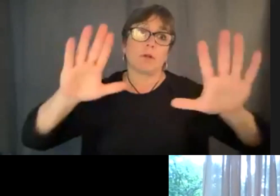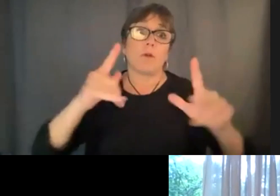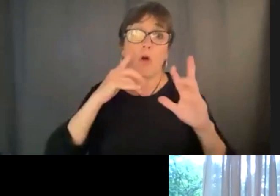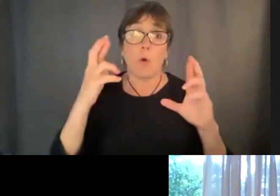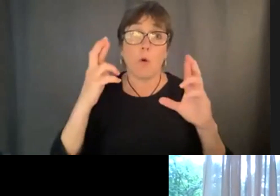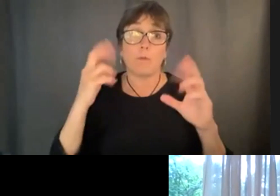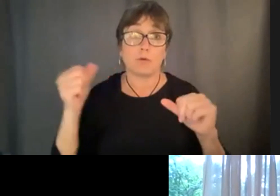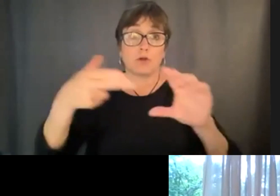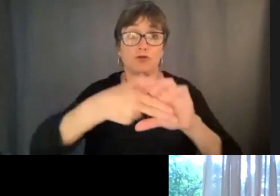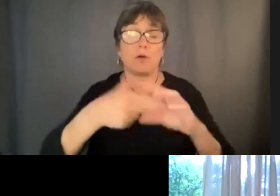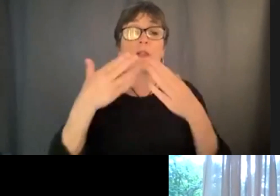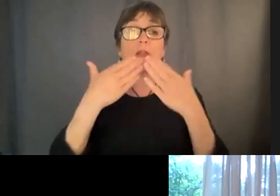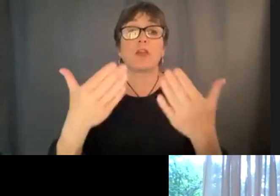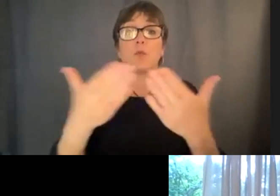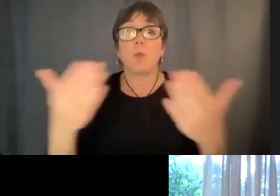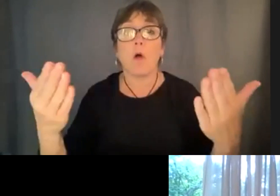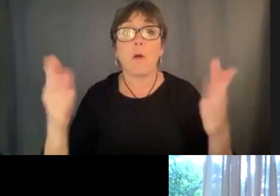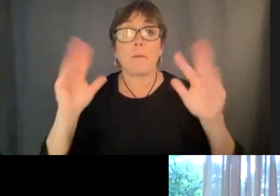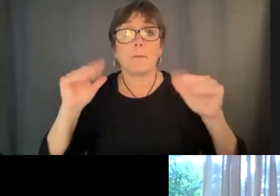Thanks, everyone.